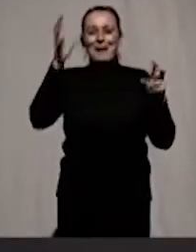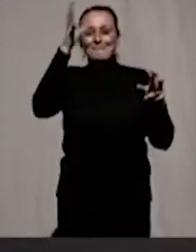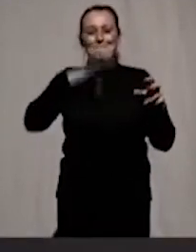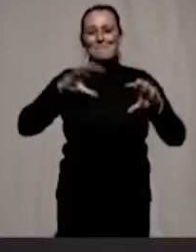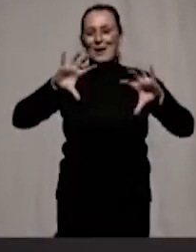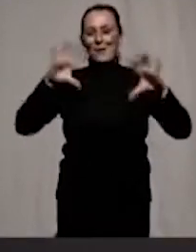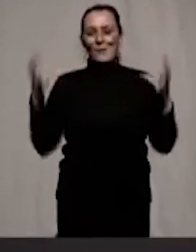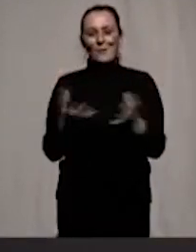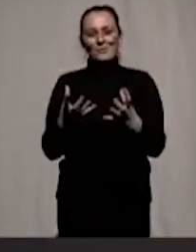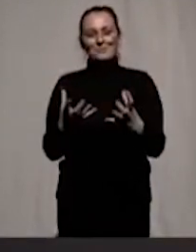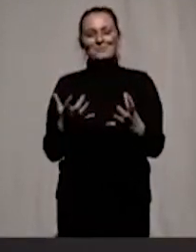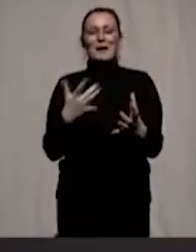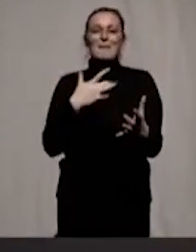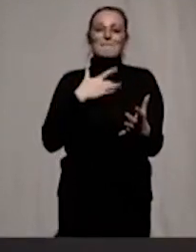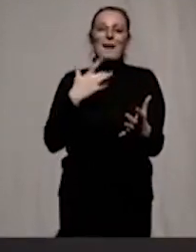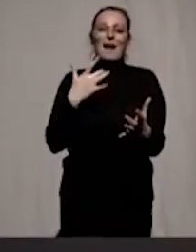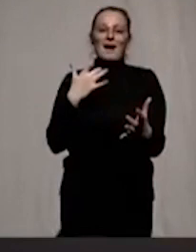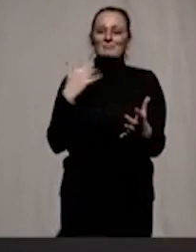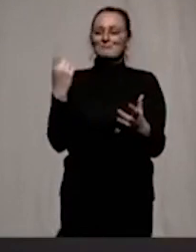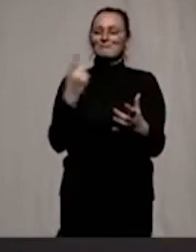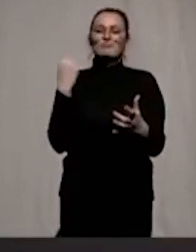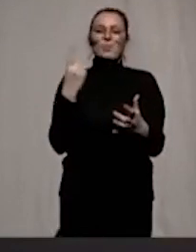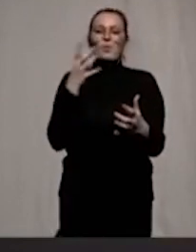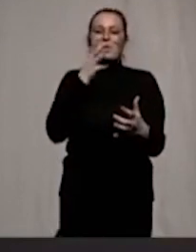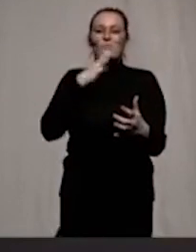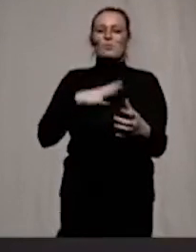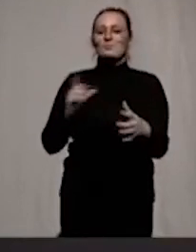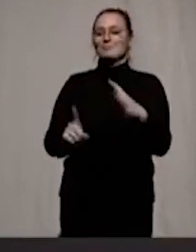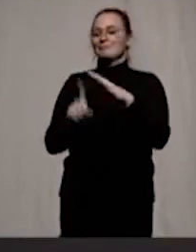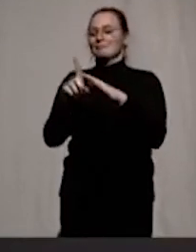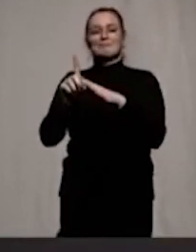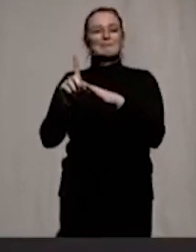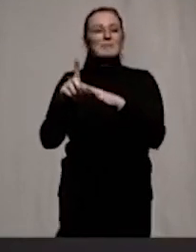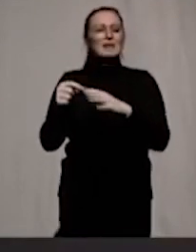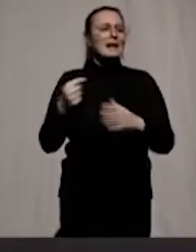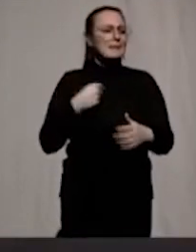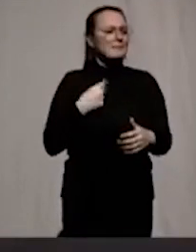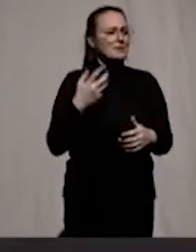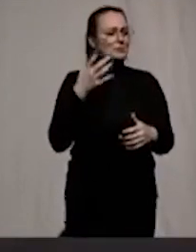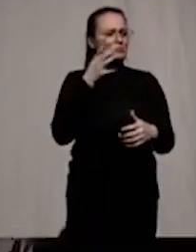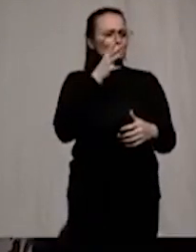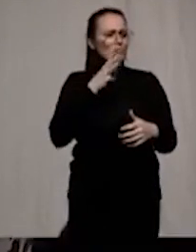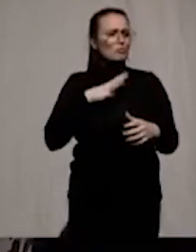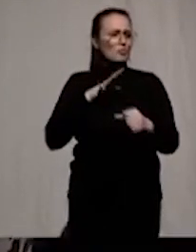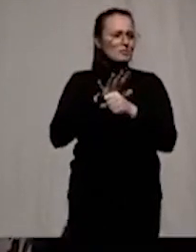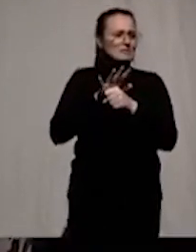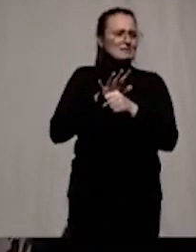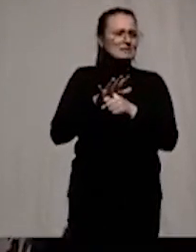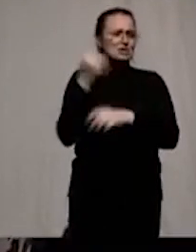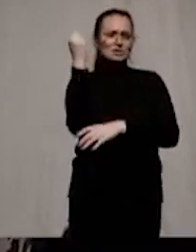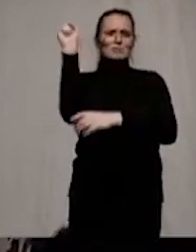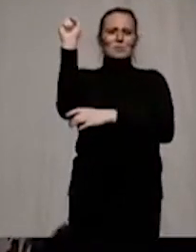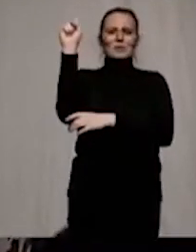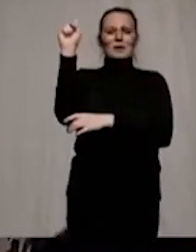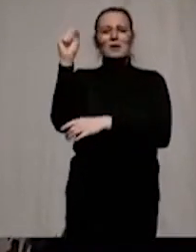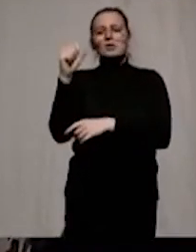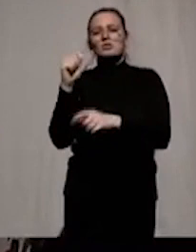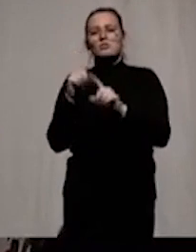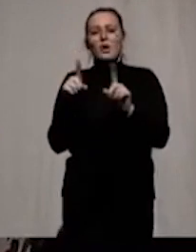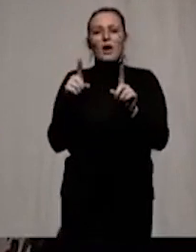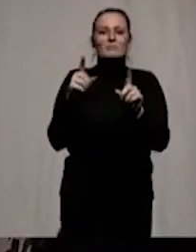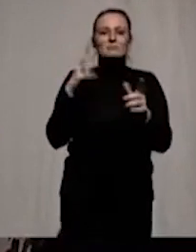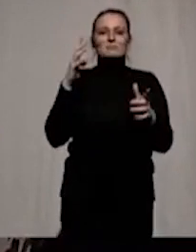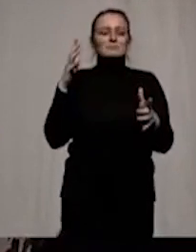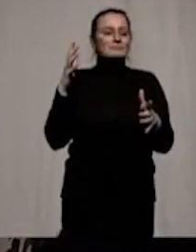And I'm a feminist, but I'm not like one of those I hate men feminists. I believe everybody's equal. But there's a lot of intimidation factor when you're like the only